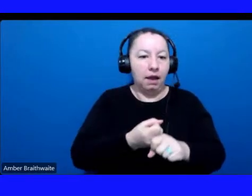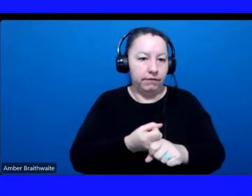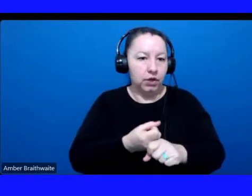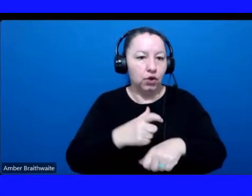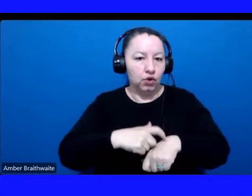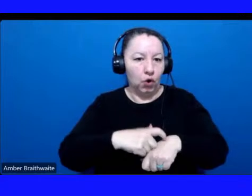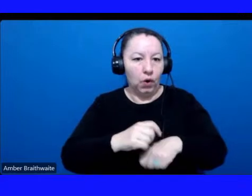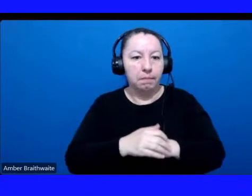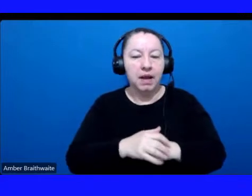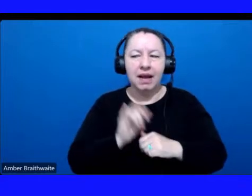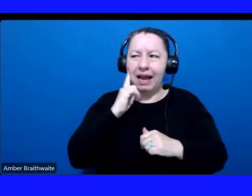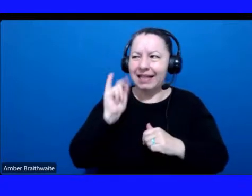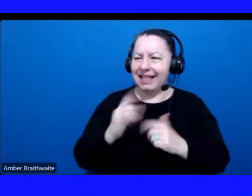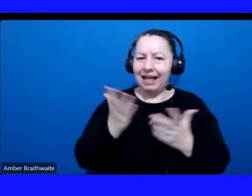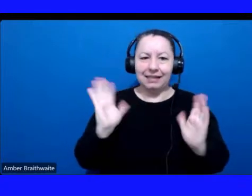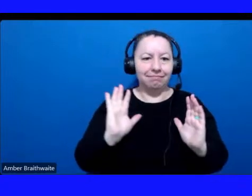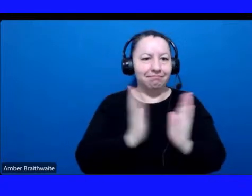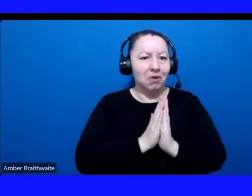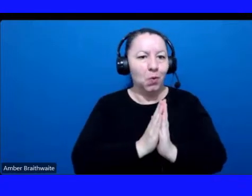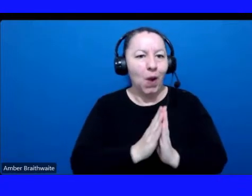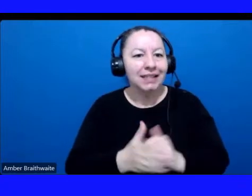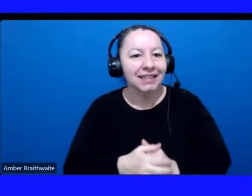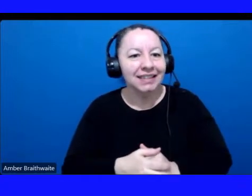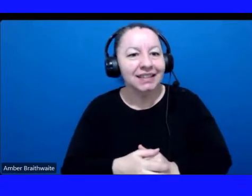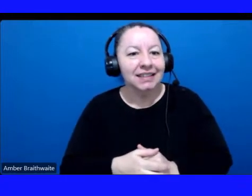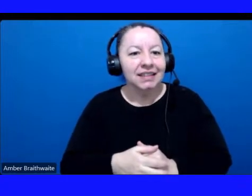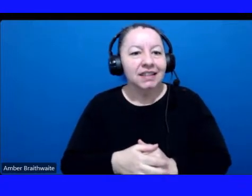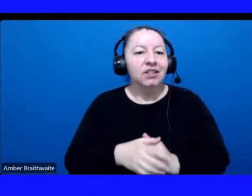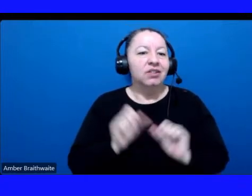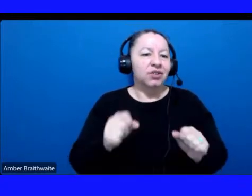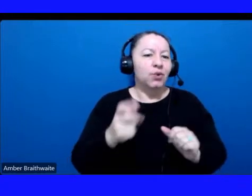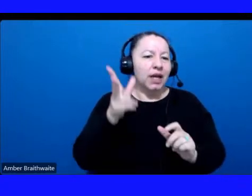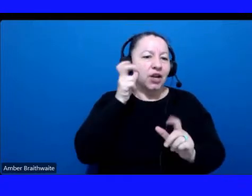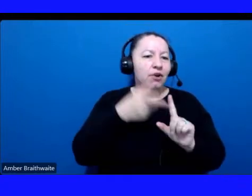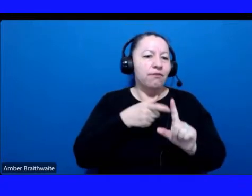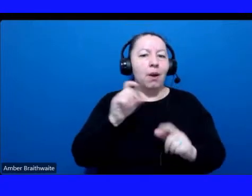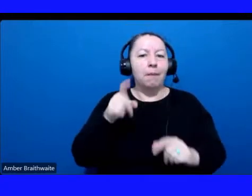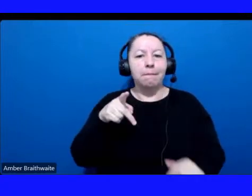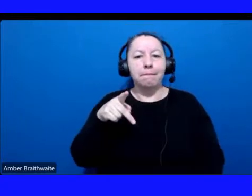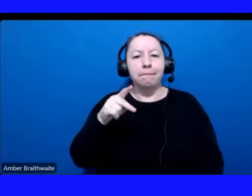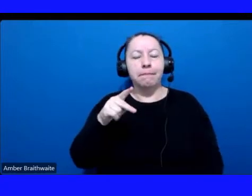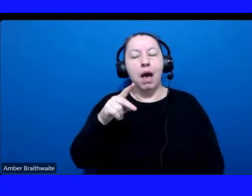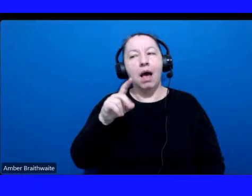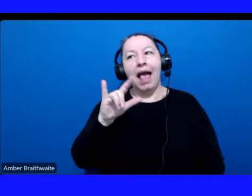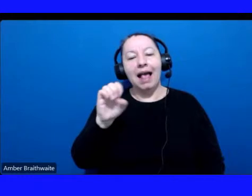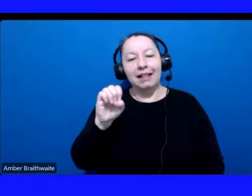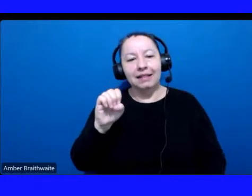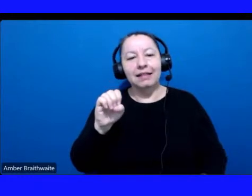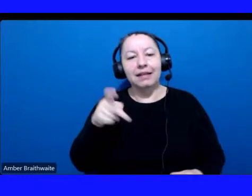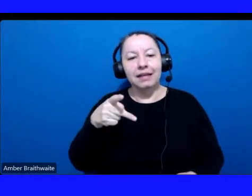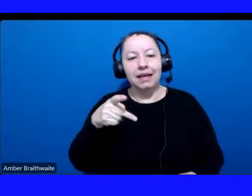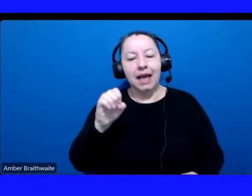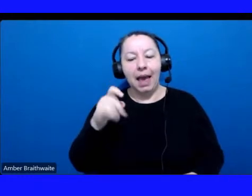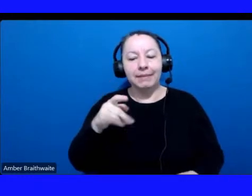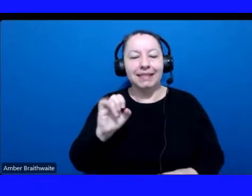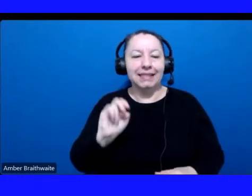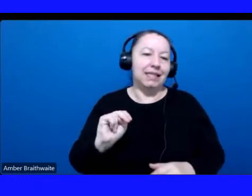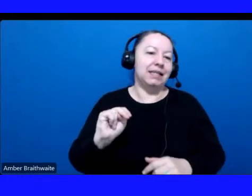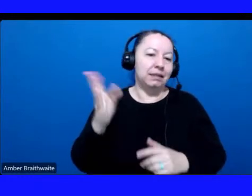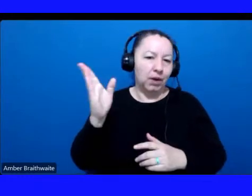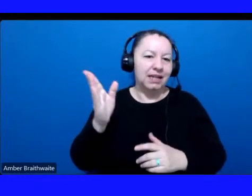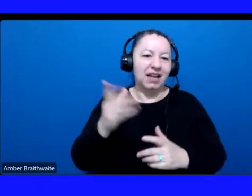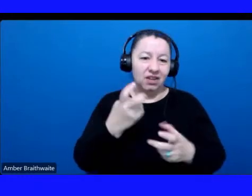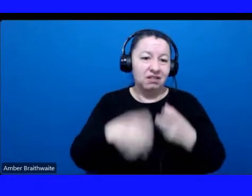Thank you. I have one quick question, then I want to poll everyone else, but relating to the budget. So as I look at it, it seems